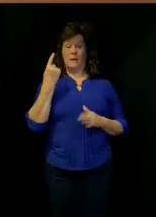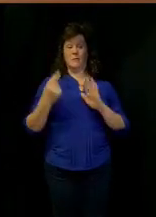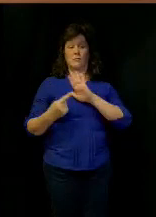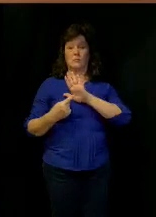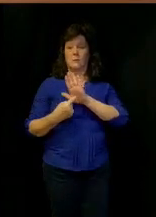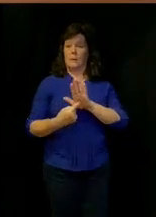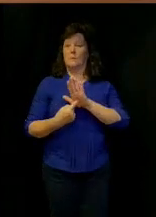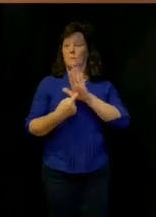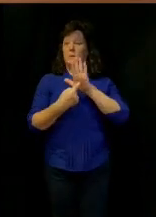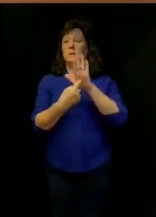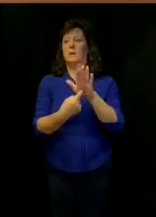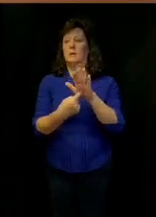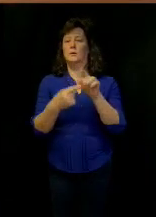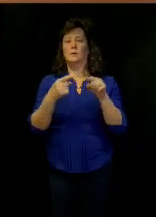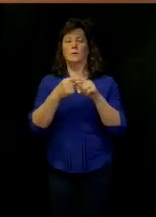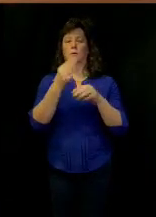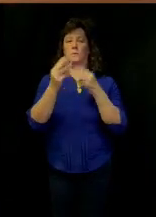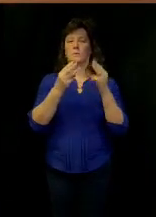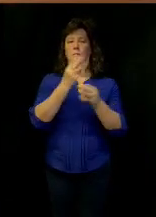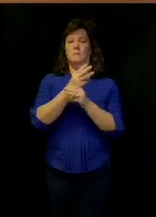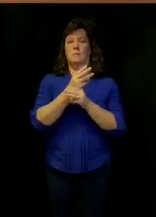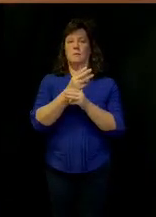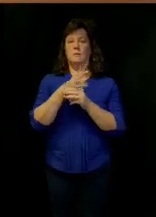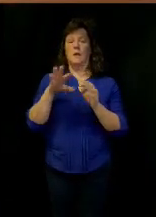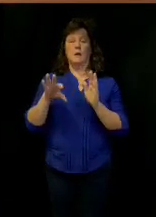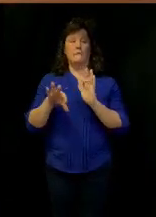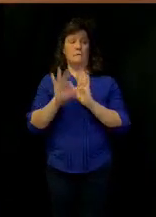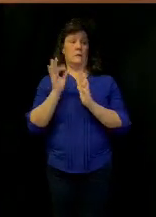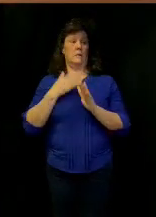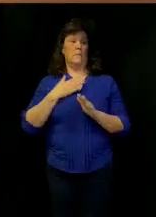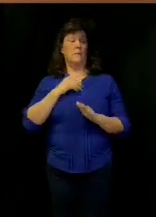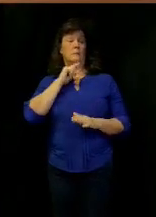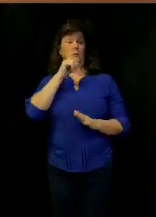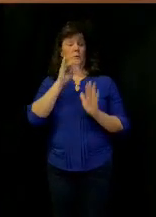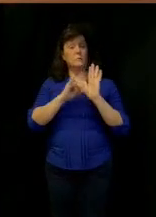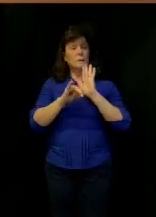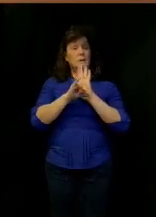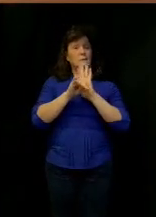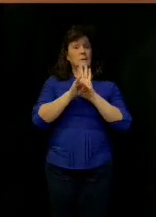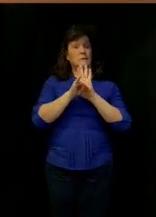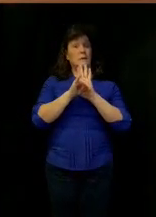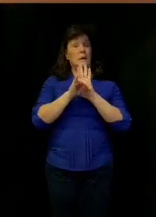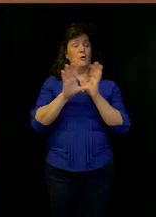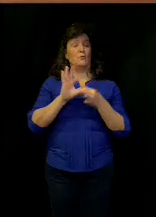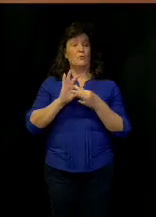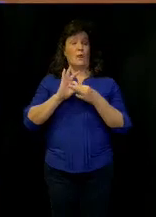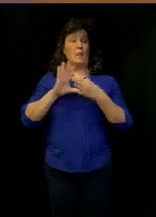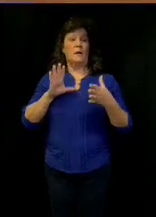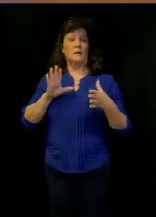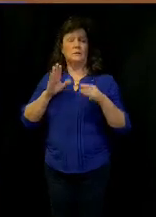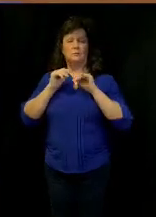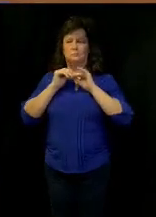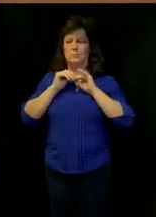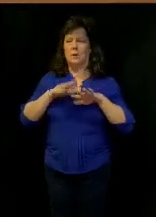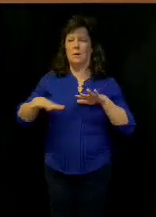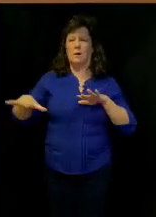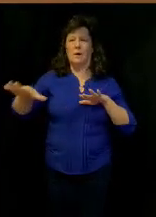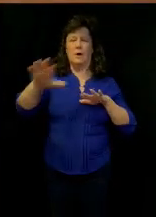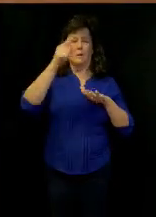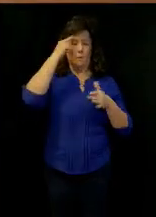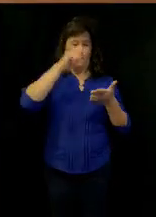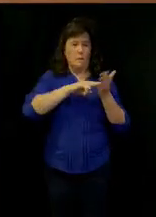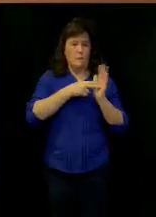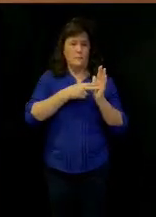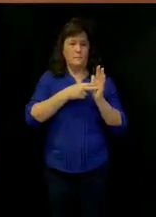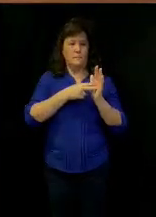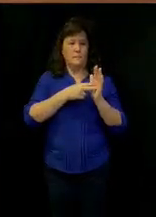world. So when I find out who I am, it releases me into destiny. It releases me into purpose. Number